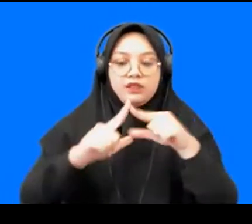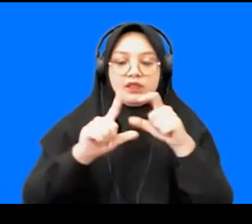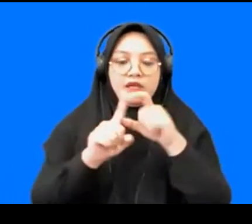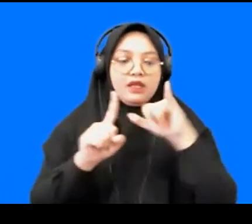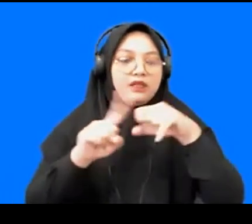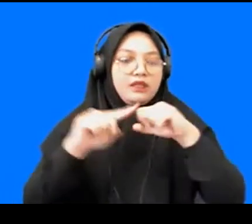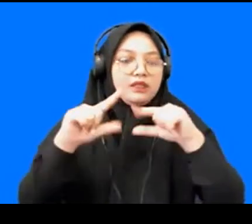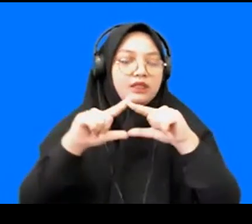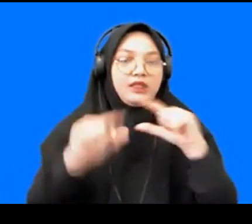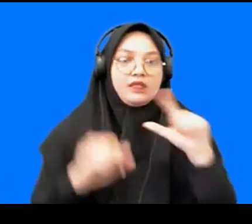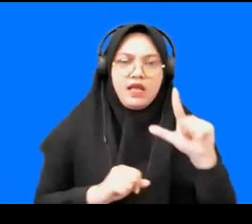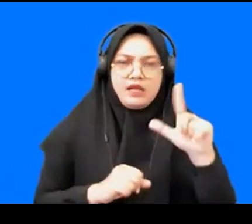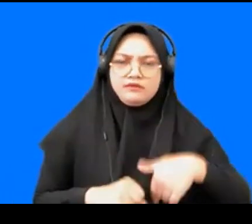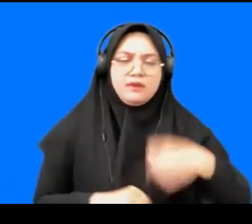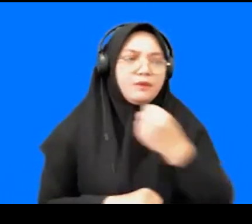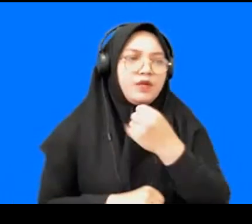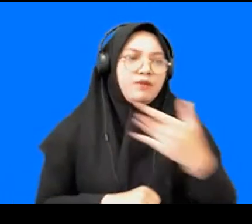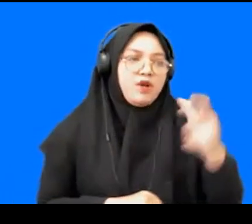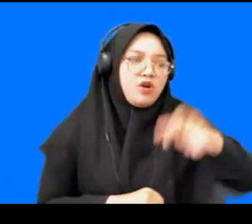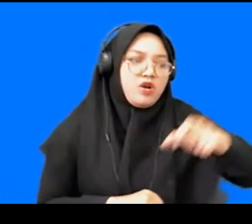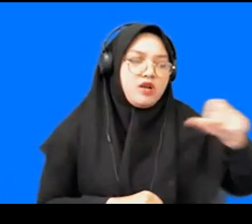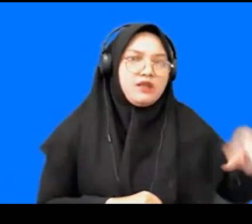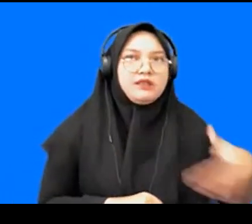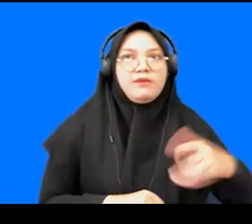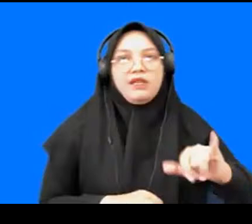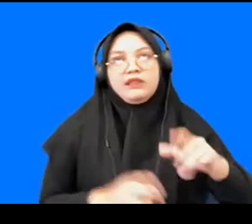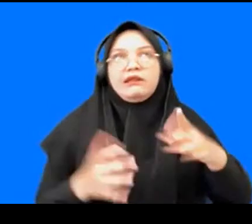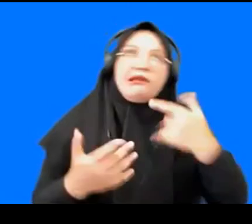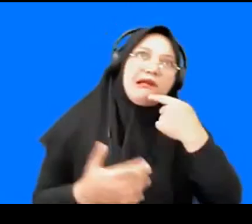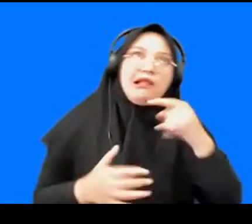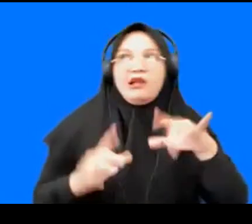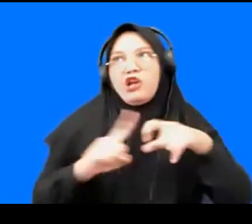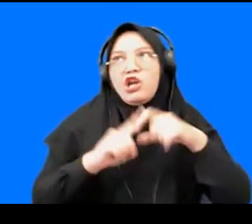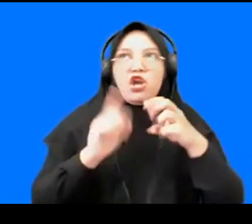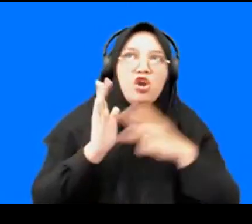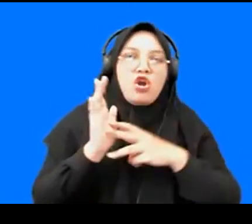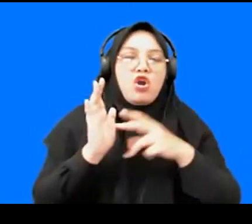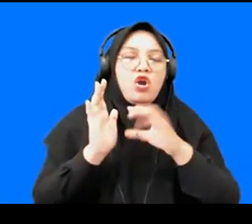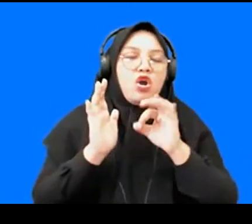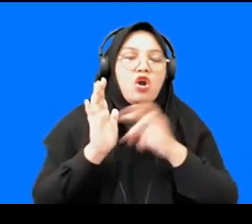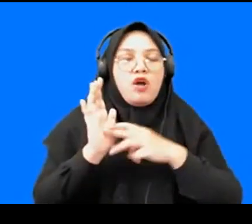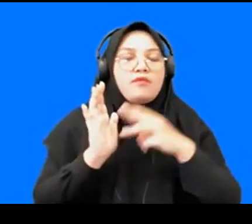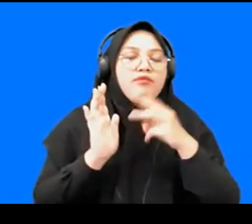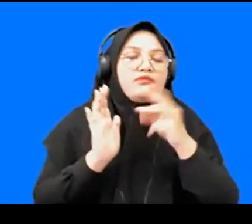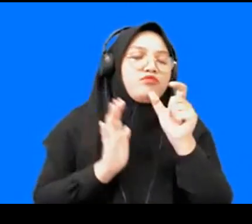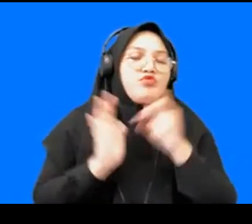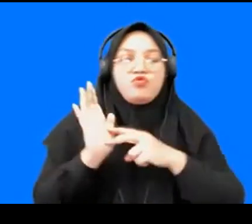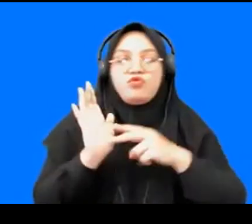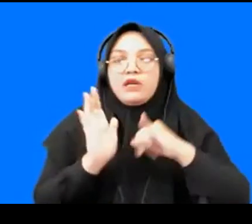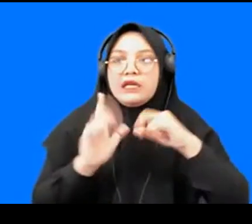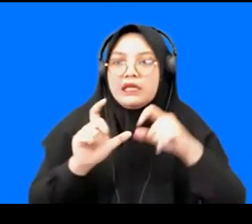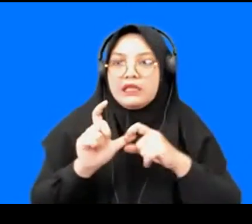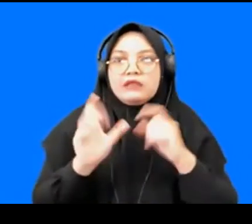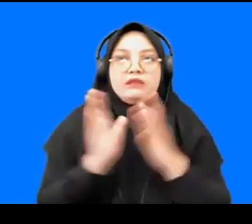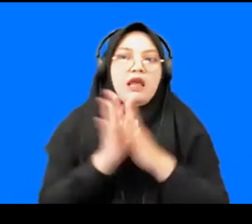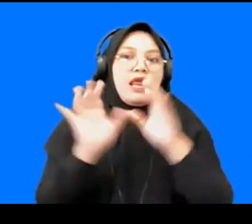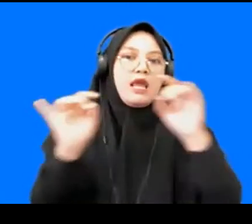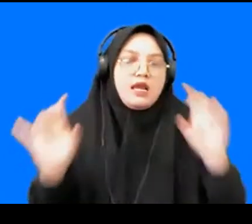or a communist or whatever. I think it's not. In fact, I saw literature as early